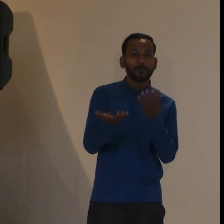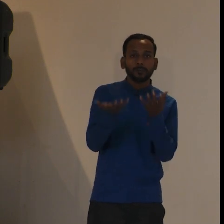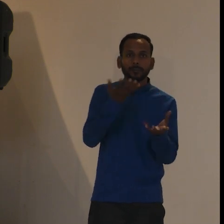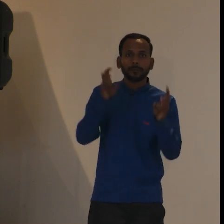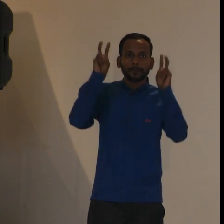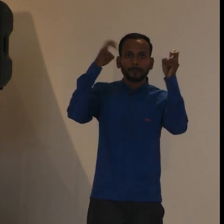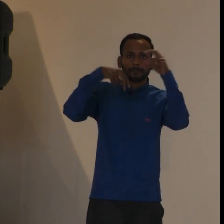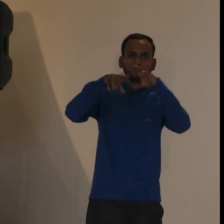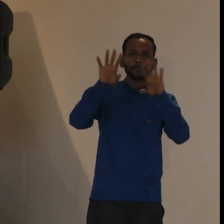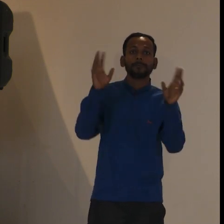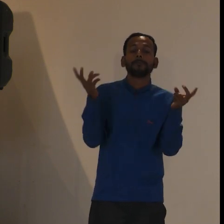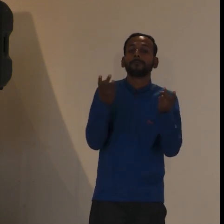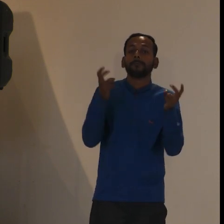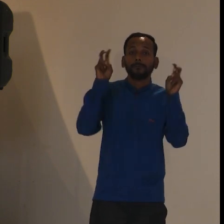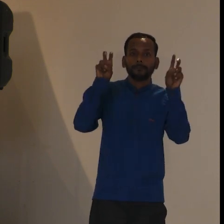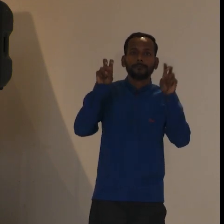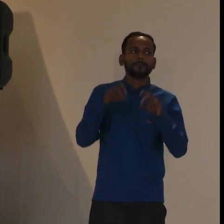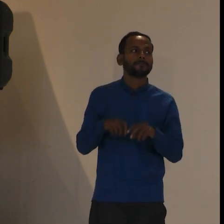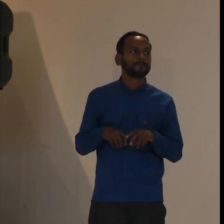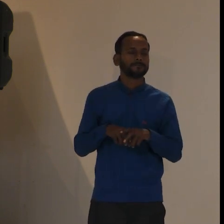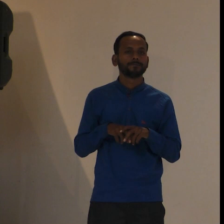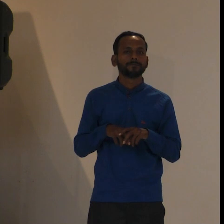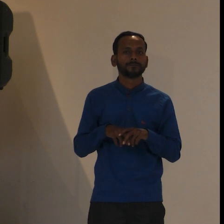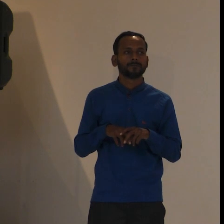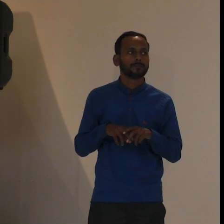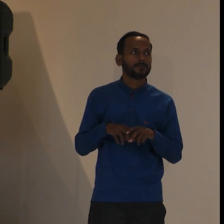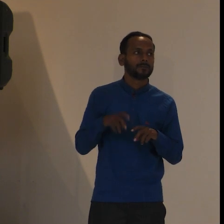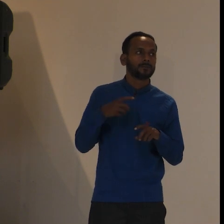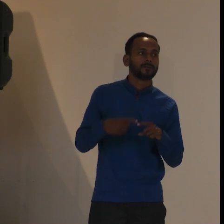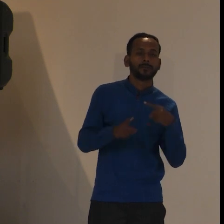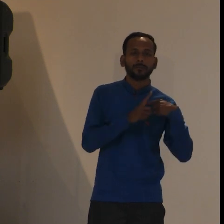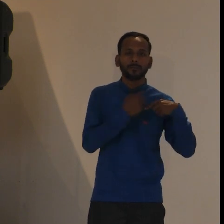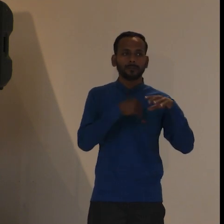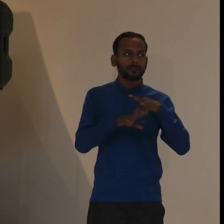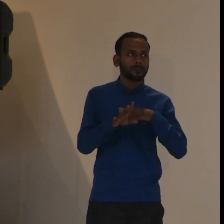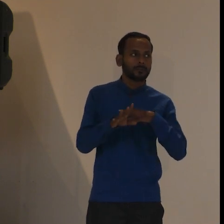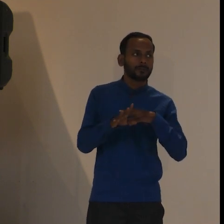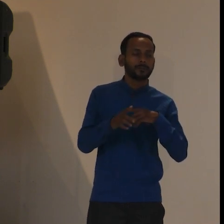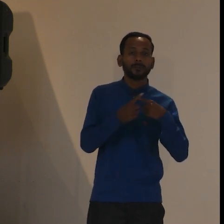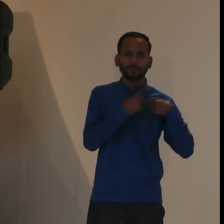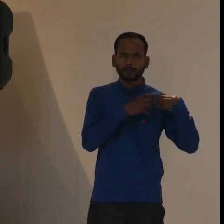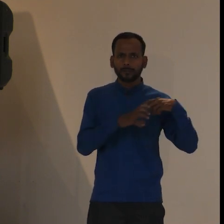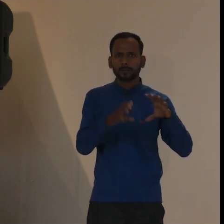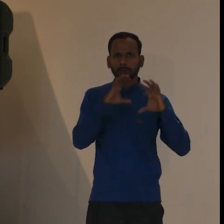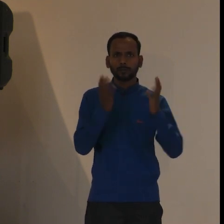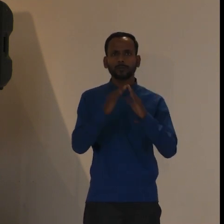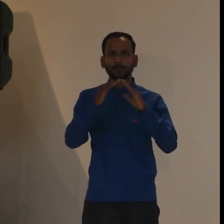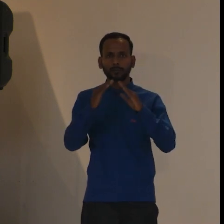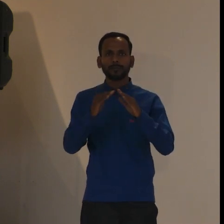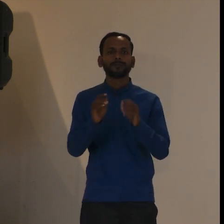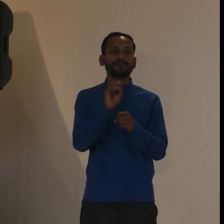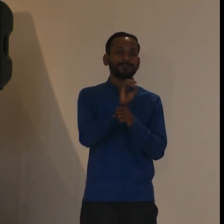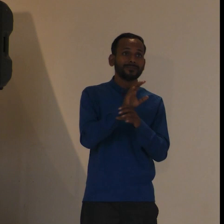you rightly pointed out are a part of our daily life. Right? As a Christian coming from a Christian community, Christian home, Christian